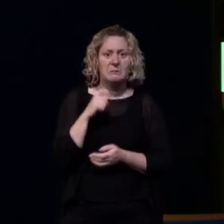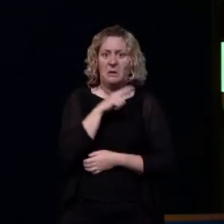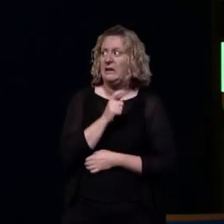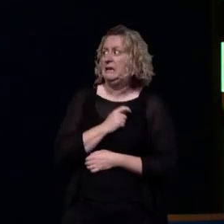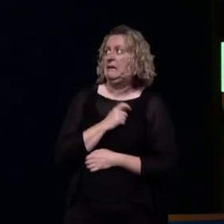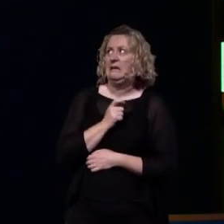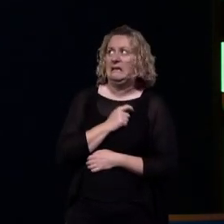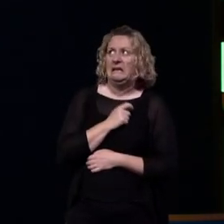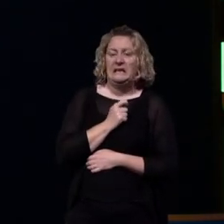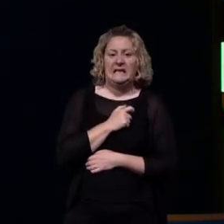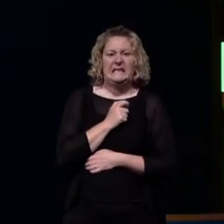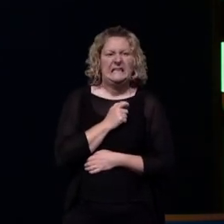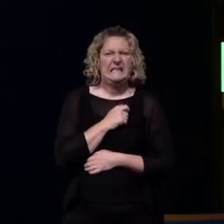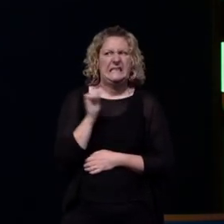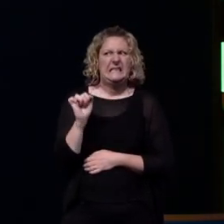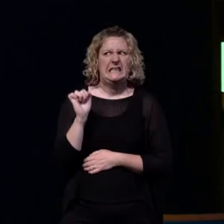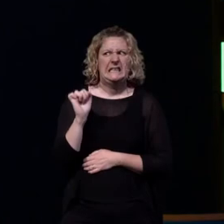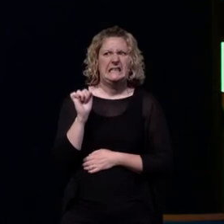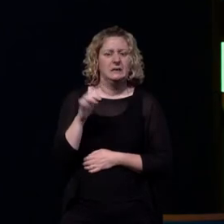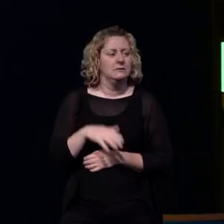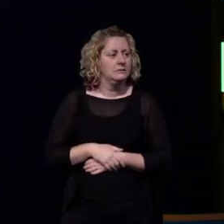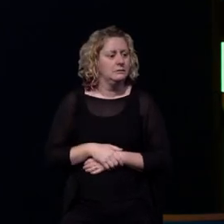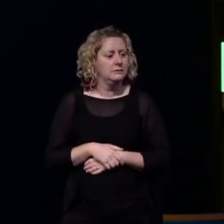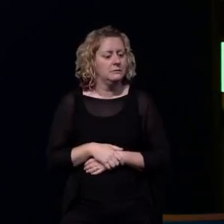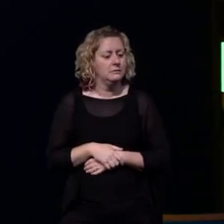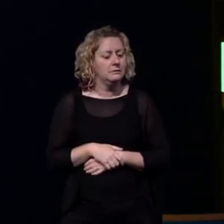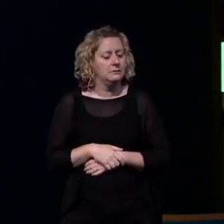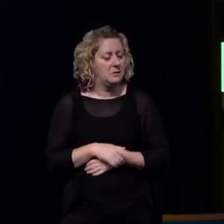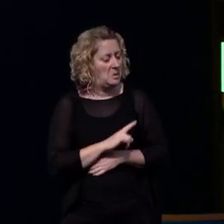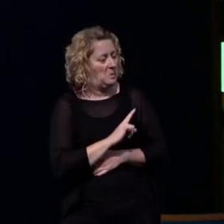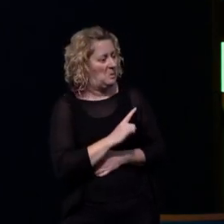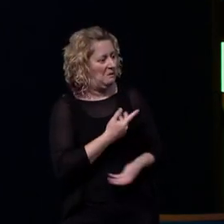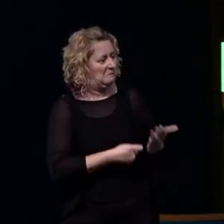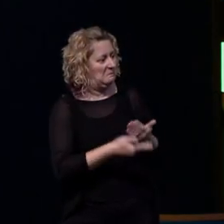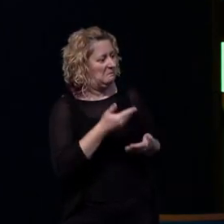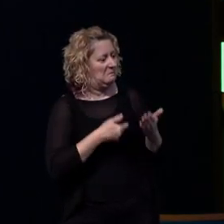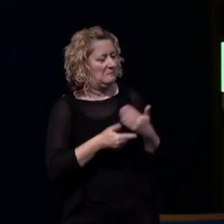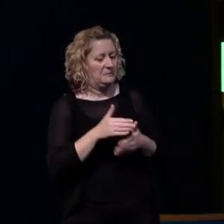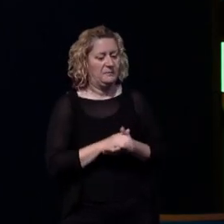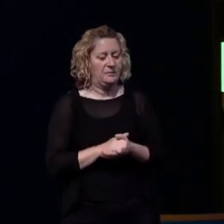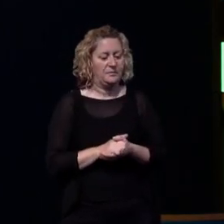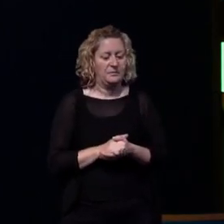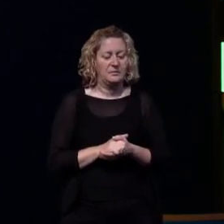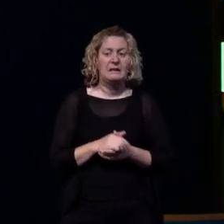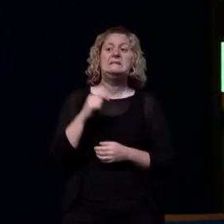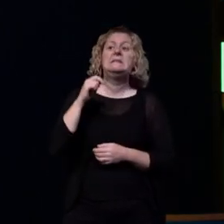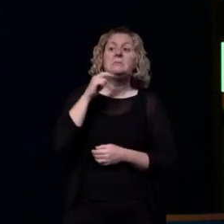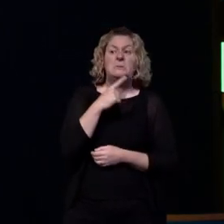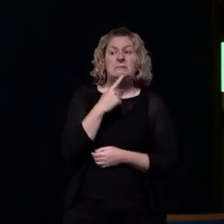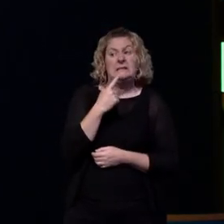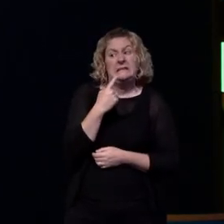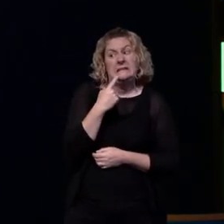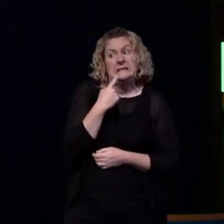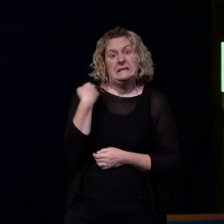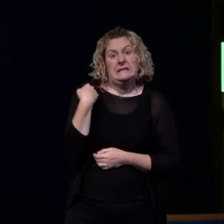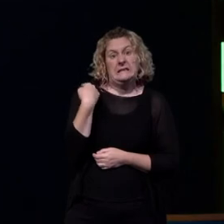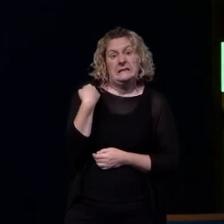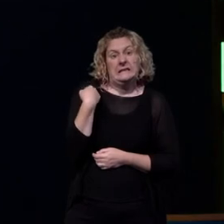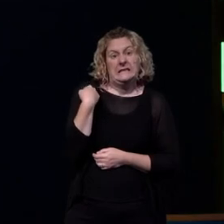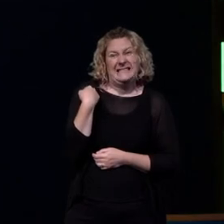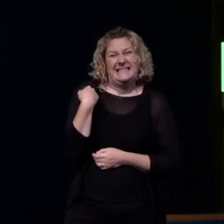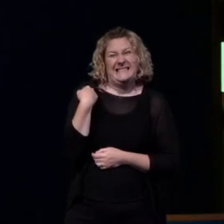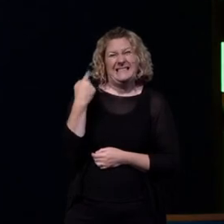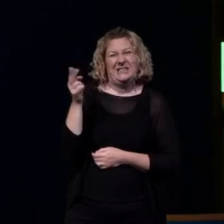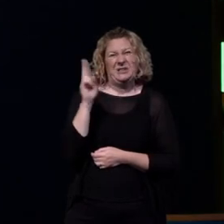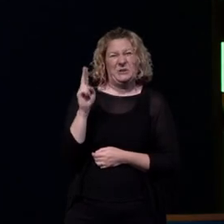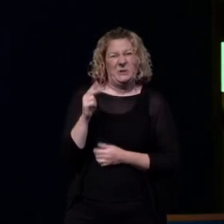went, well, yeah. And Graham said, penny for your thoughts? And the boy said, well, yesterday, while school